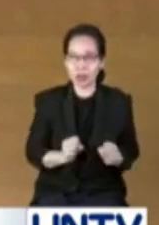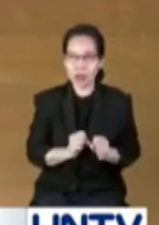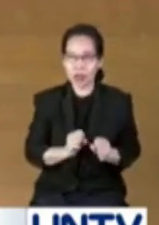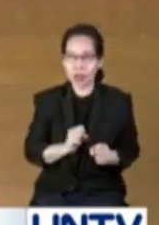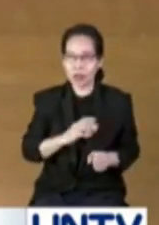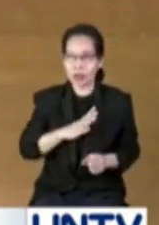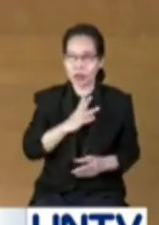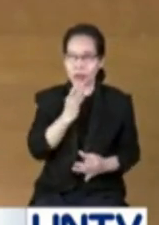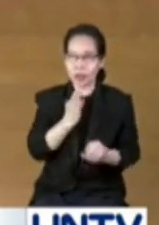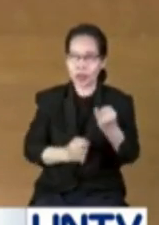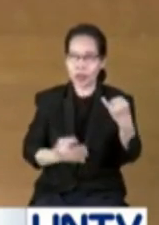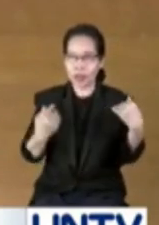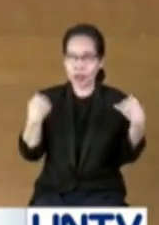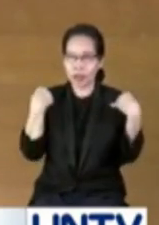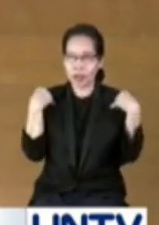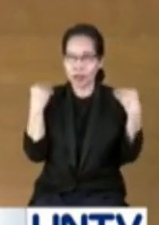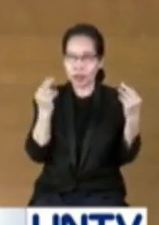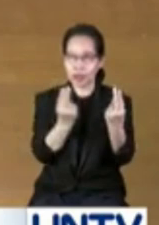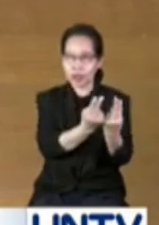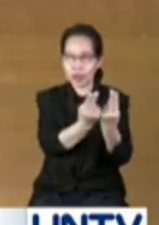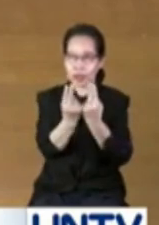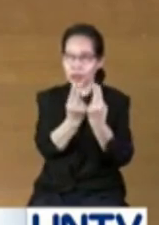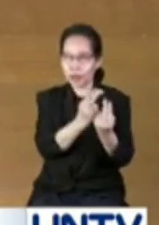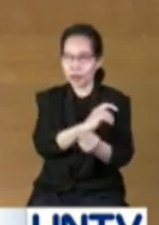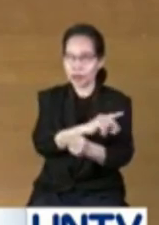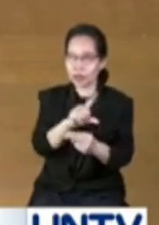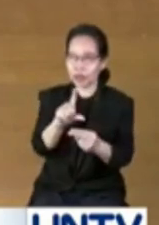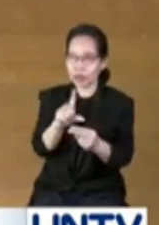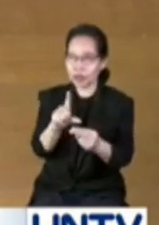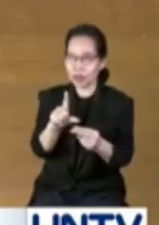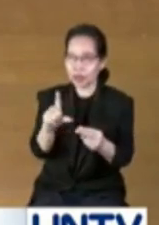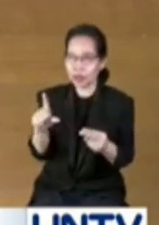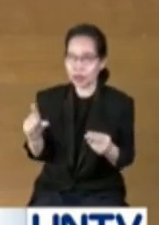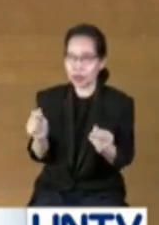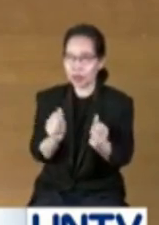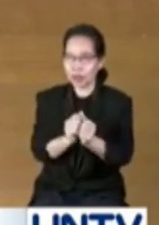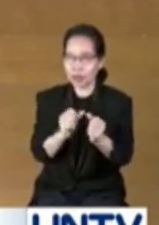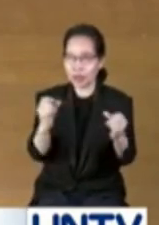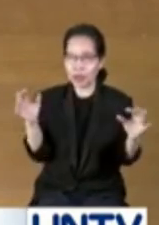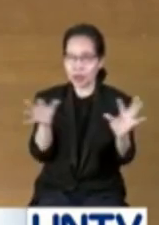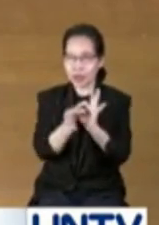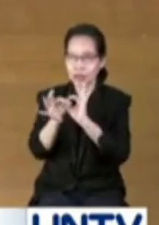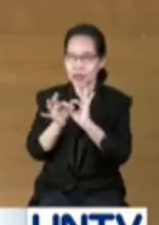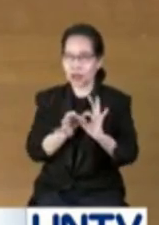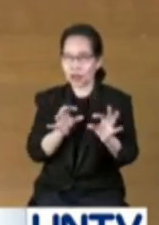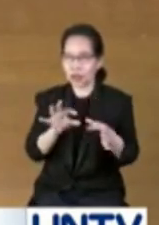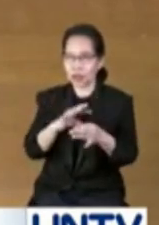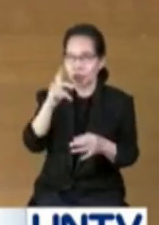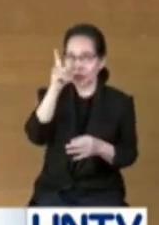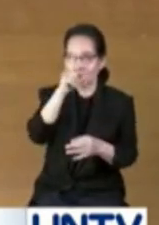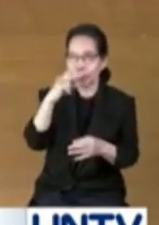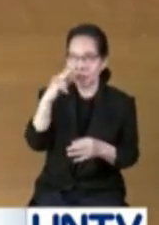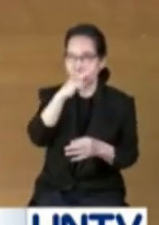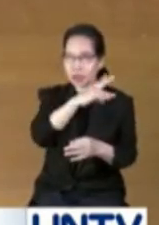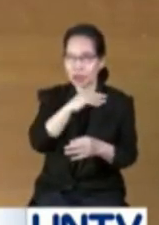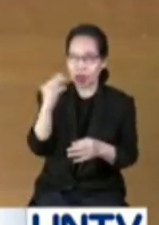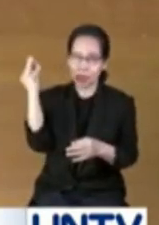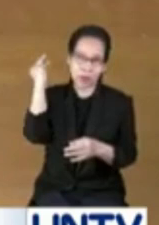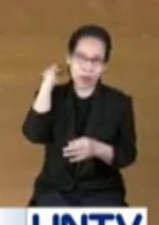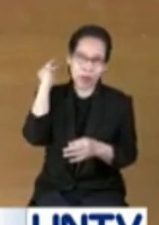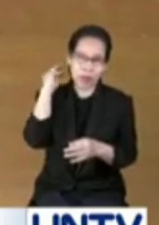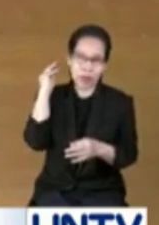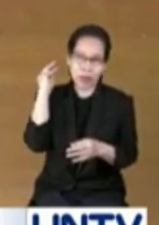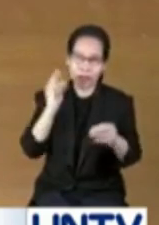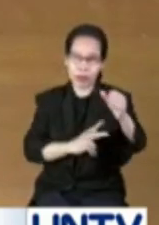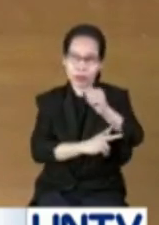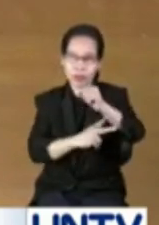a unified national grid with the interconnection of the Luzon, Visayas, and Mindanao grids. The one